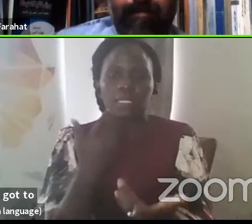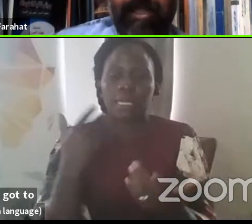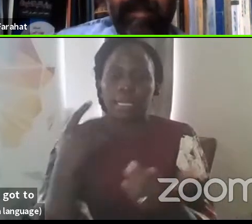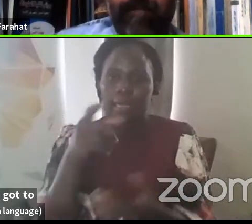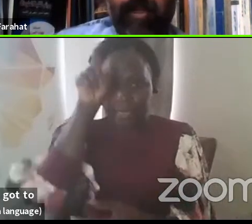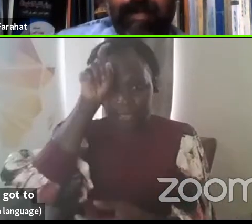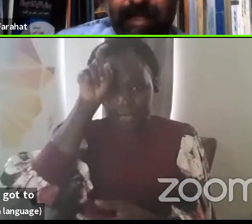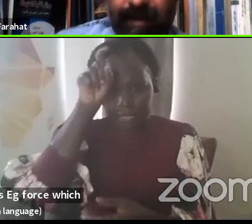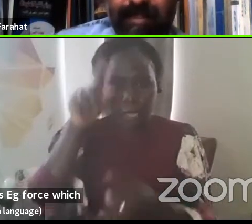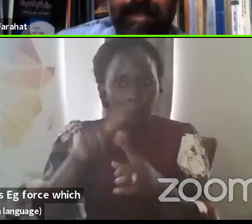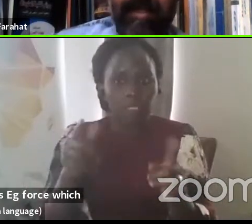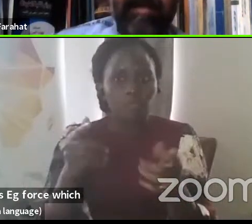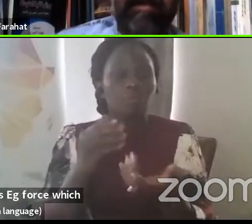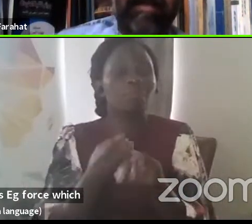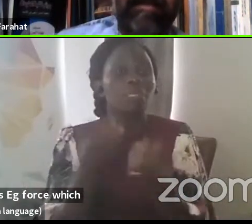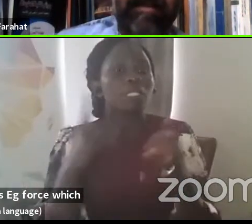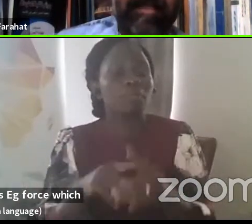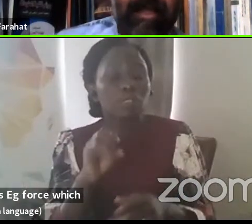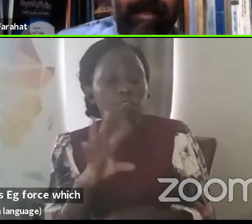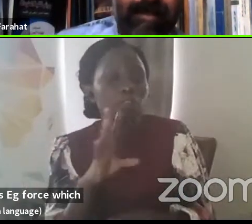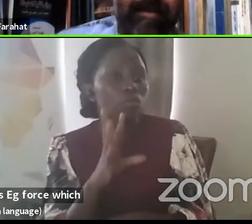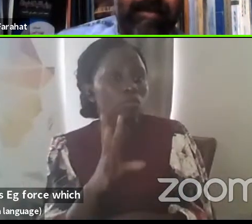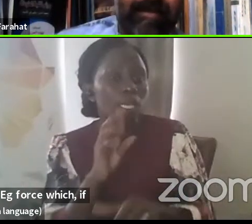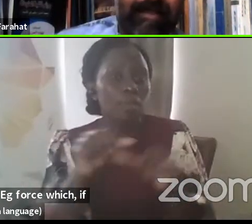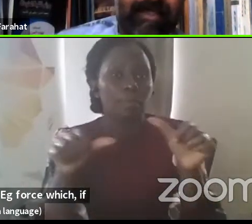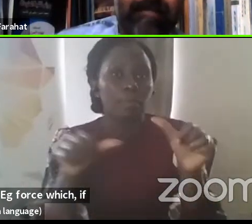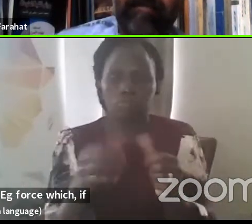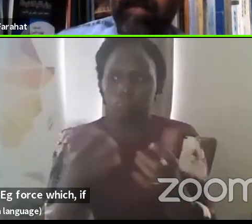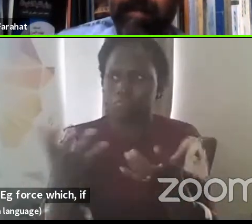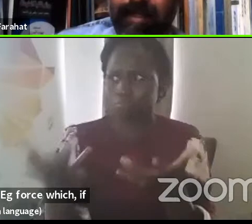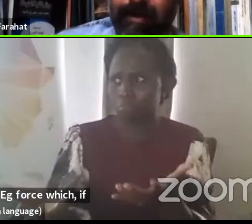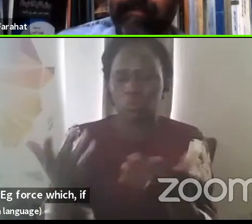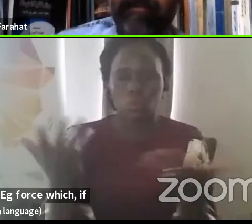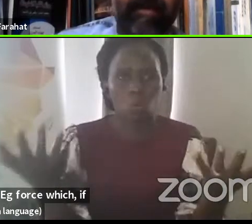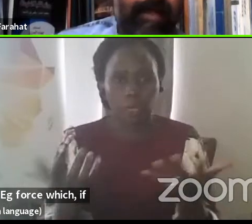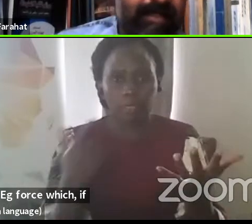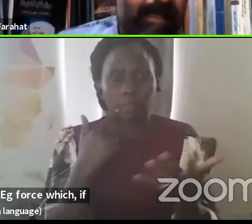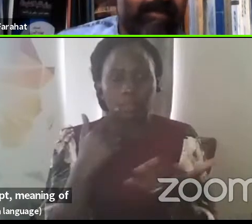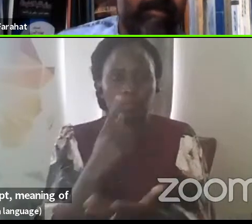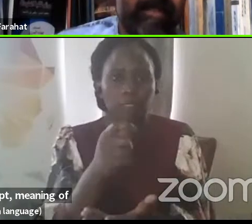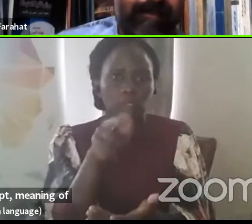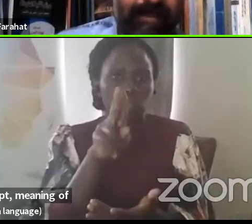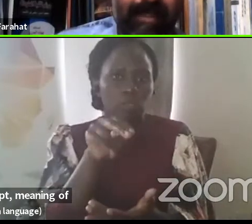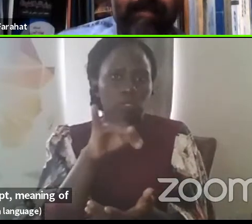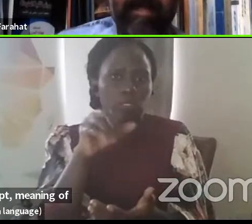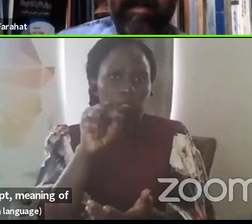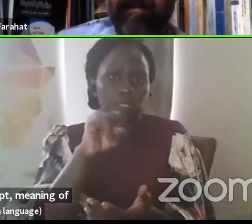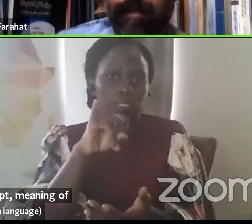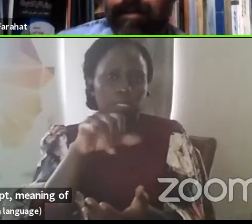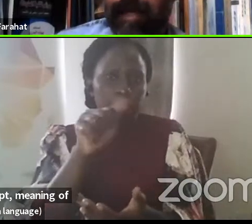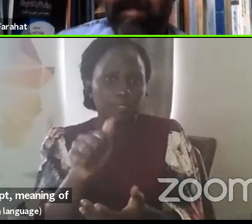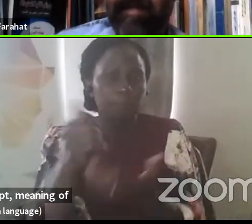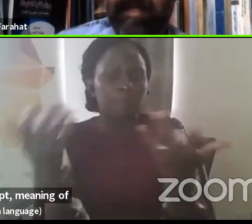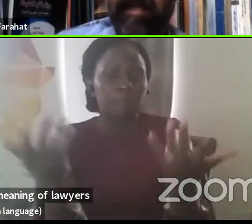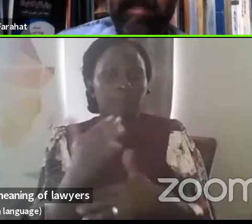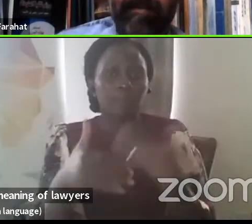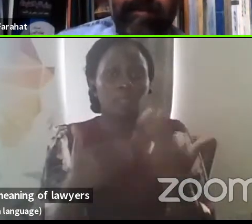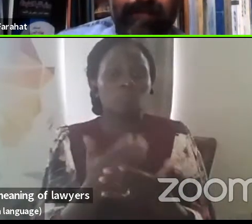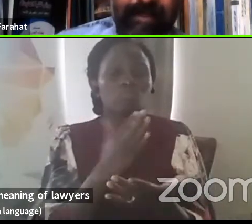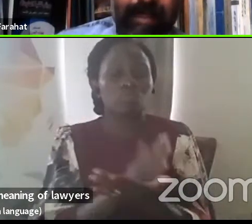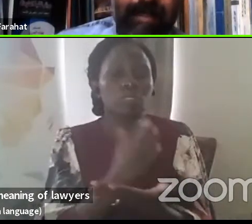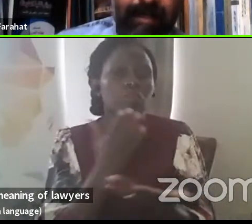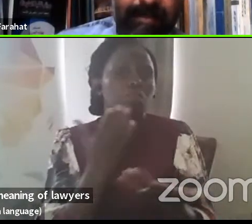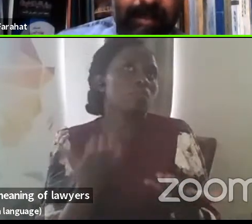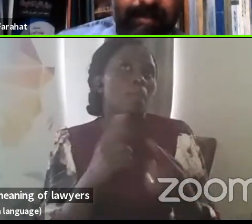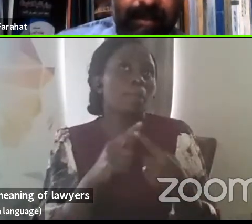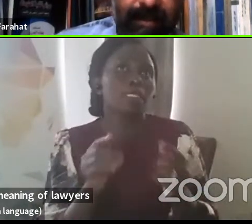Of course, if we speak about the digital rights in Egypt, many of lawyers and human rights defenders have brought many cases